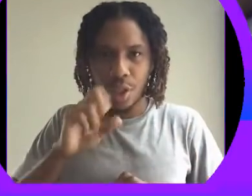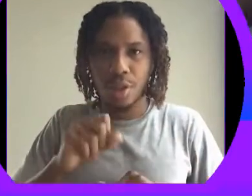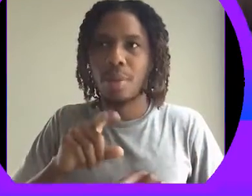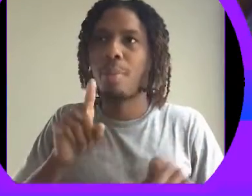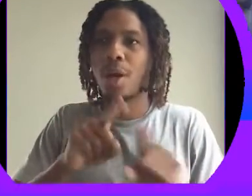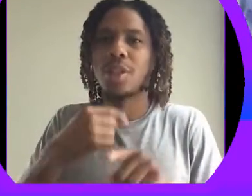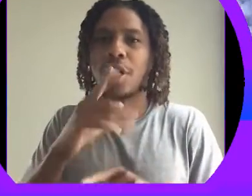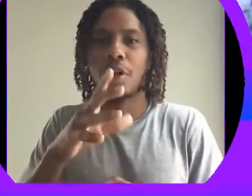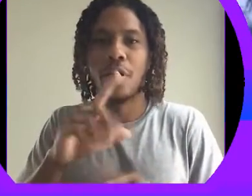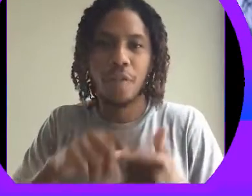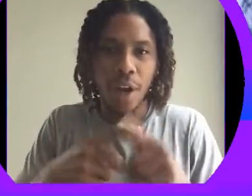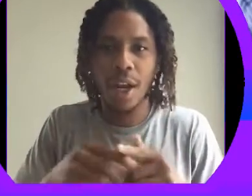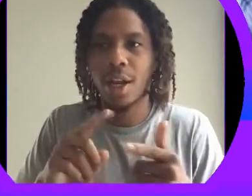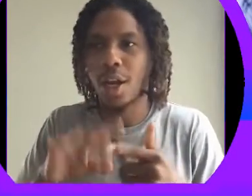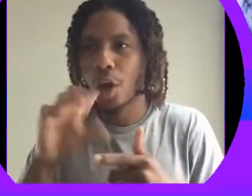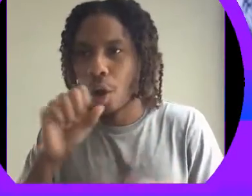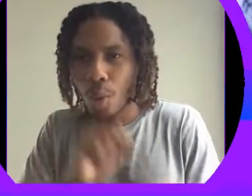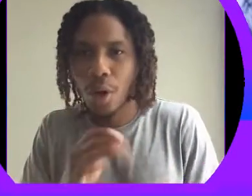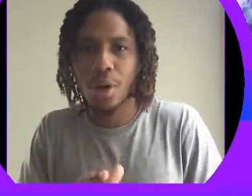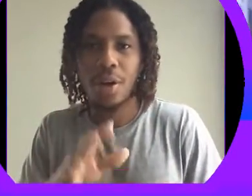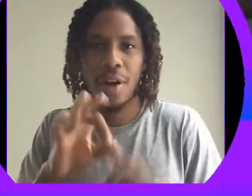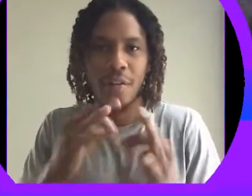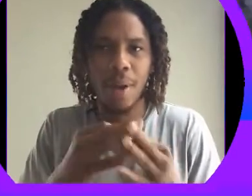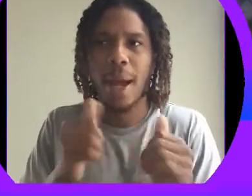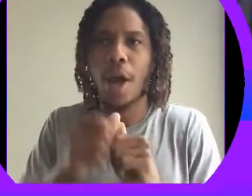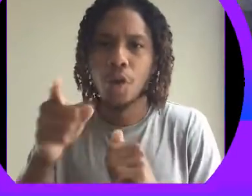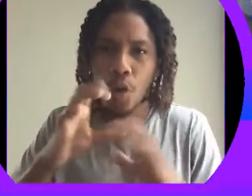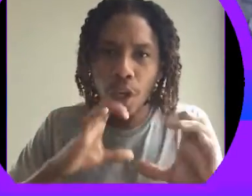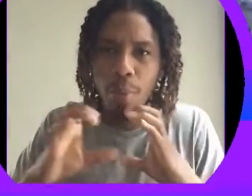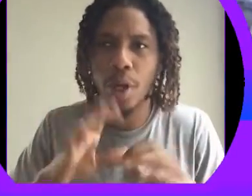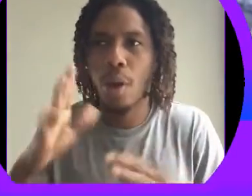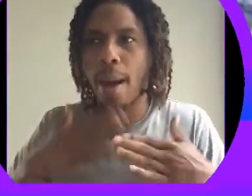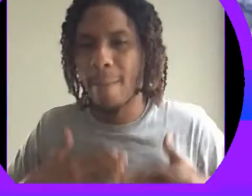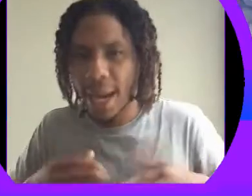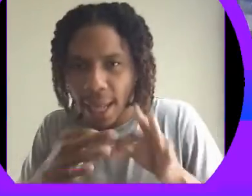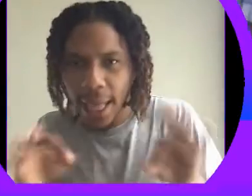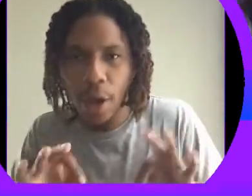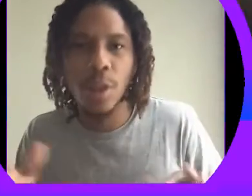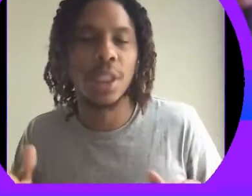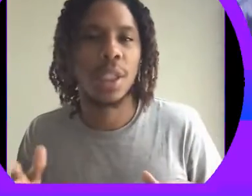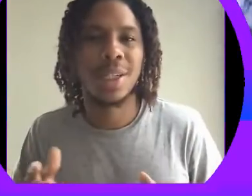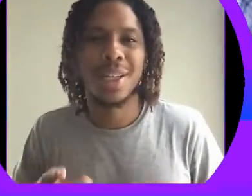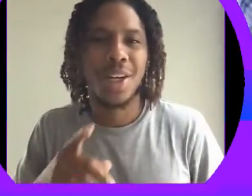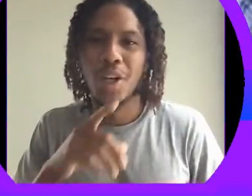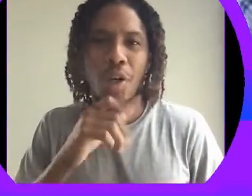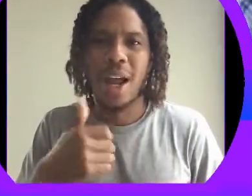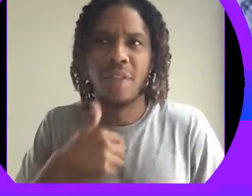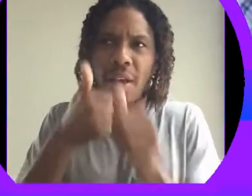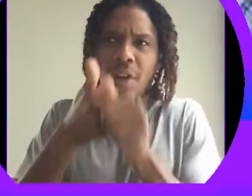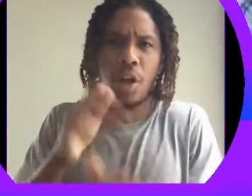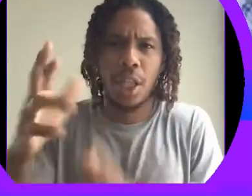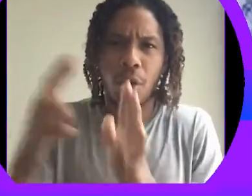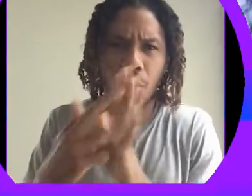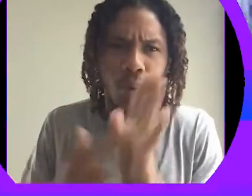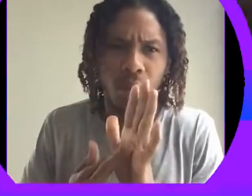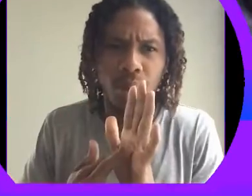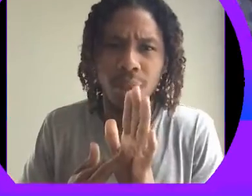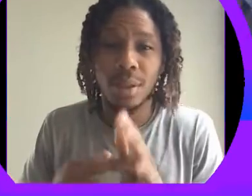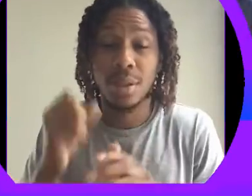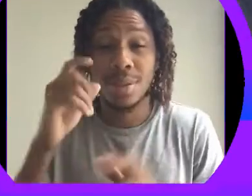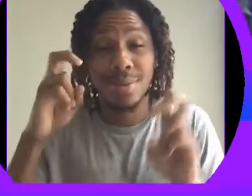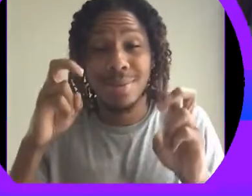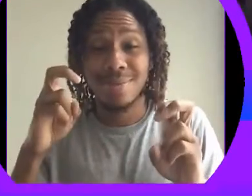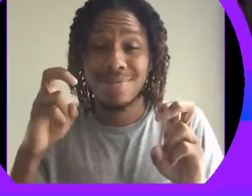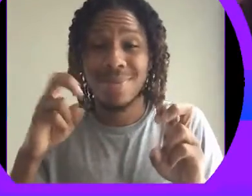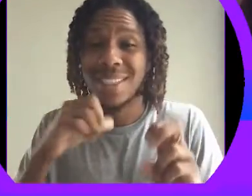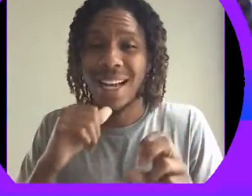friend, your parent, your coworker how you communicate and how your body language works. You don't have to always abide by their rules, because there